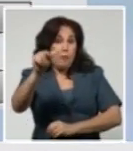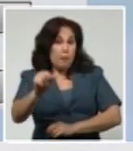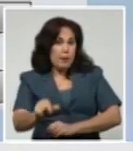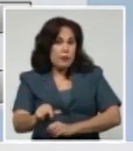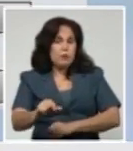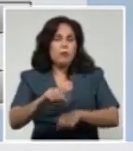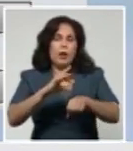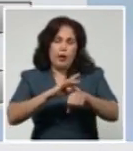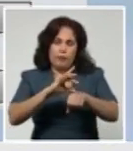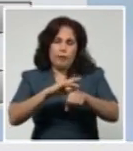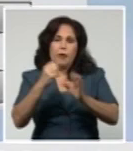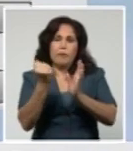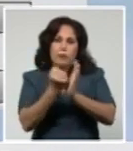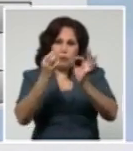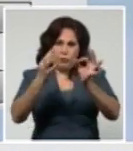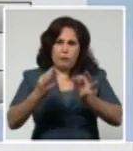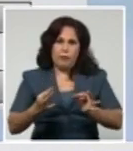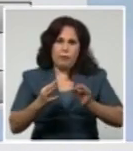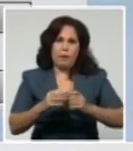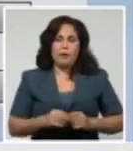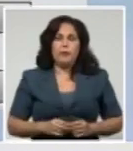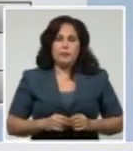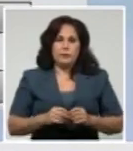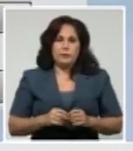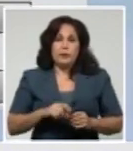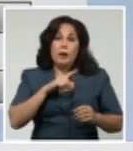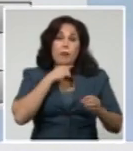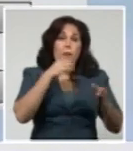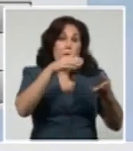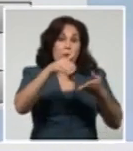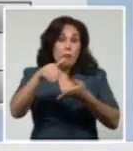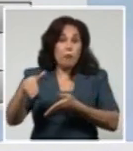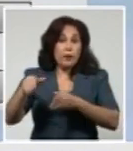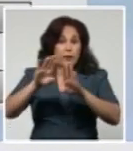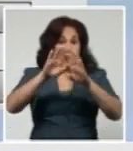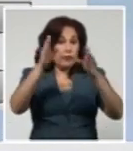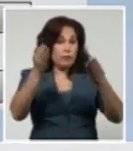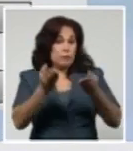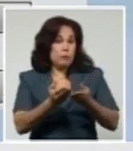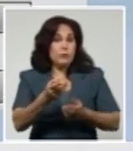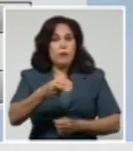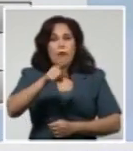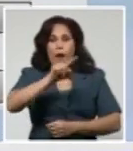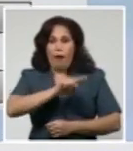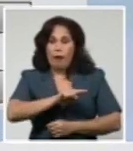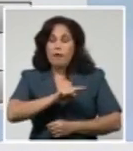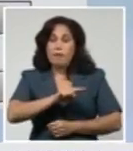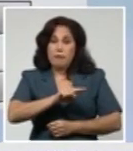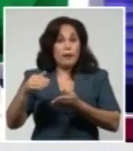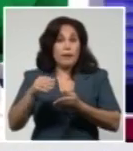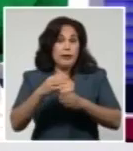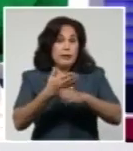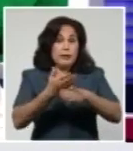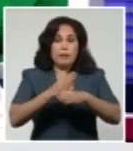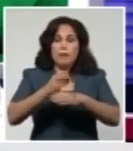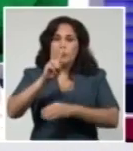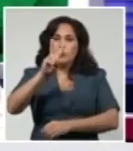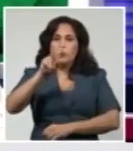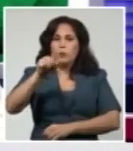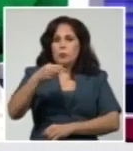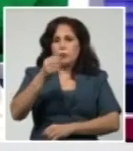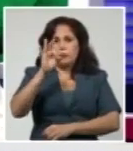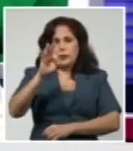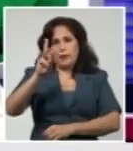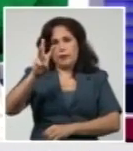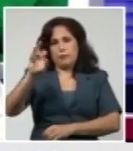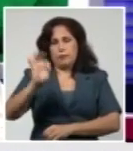1,093,140 COVID-19 fatalities and a mortality rate of 2.83%. The region